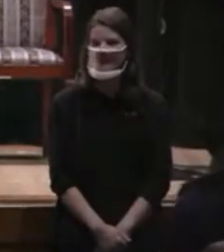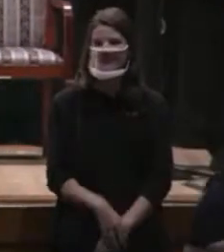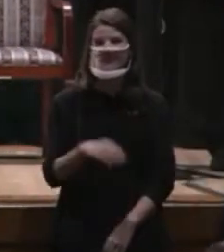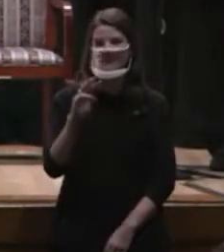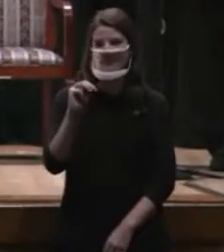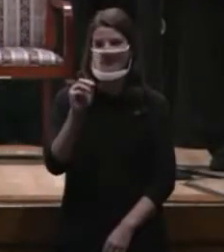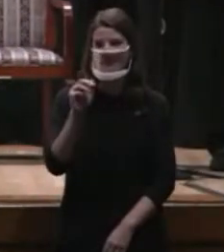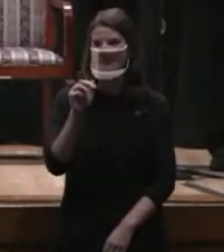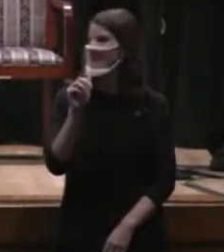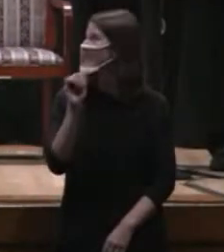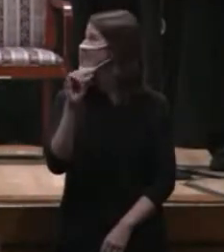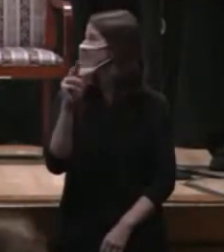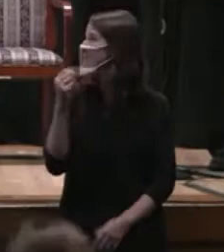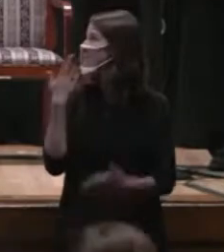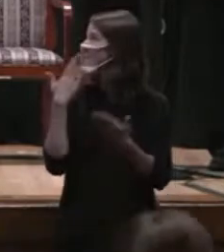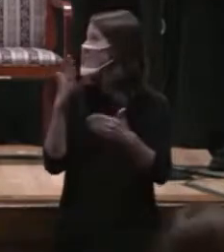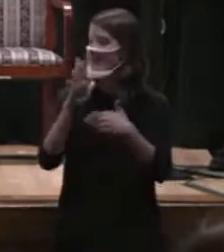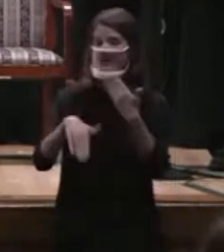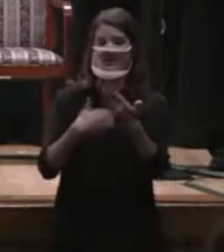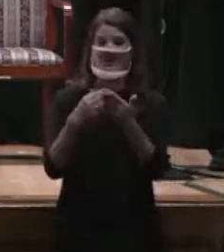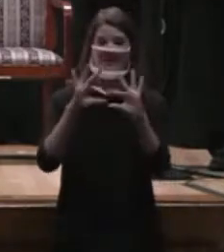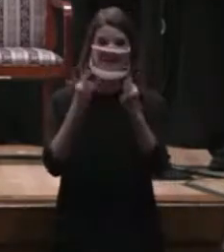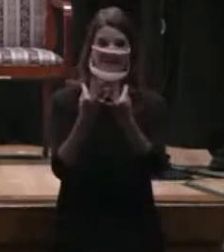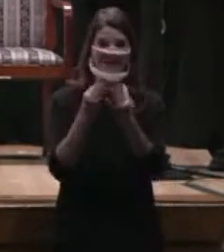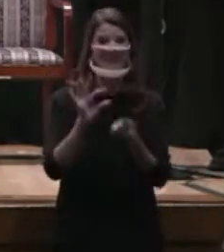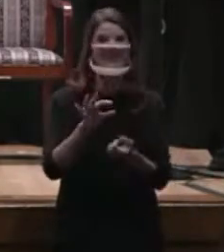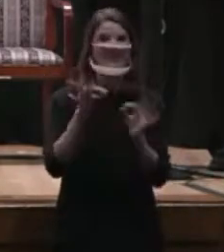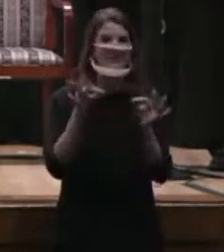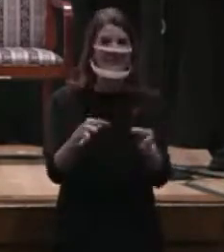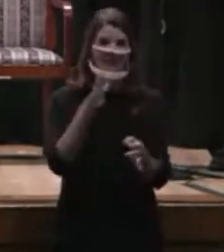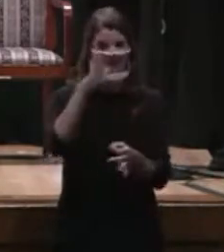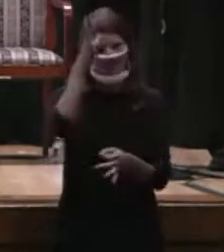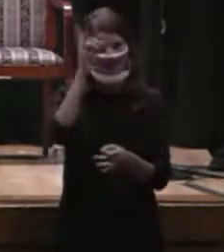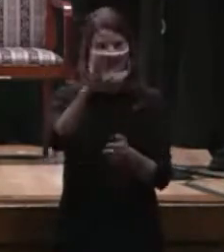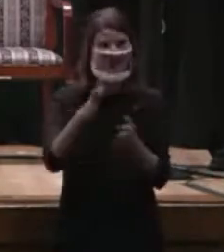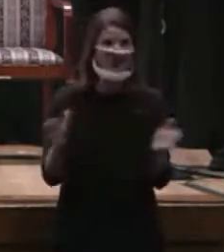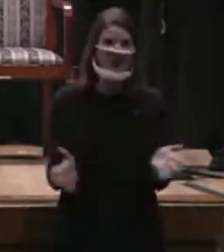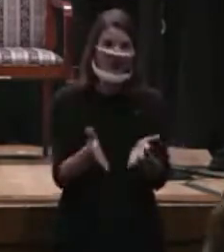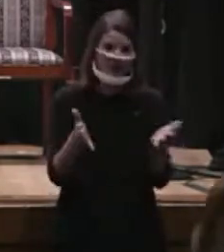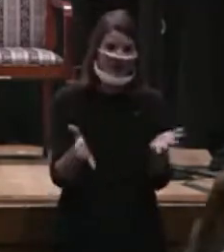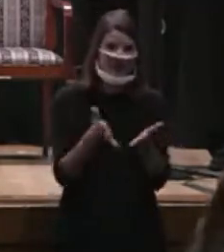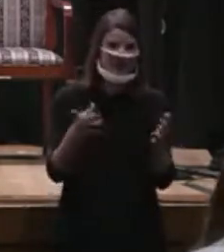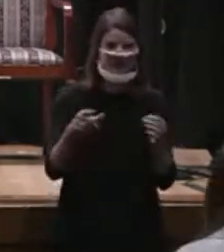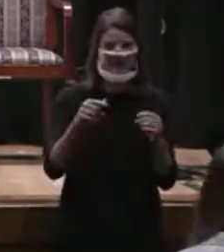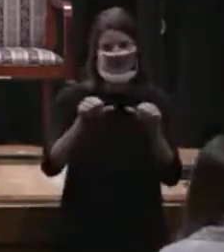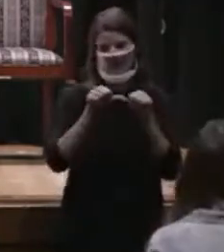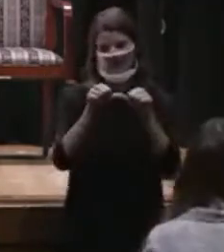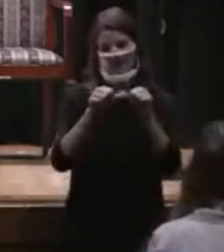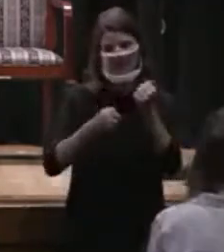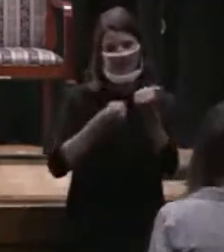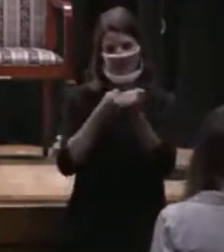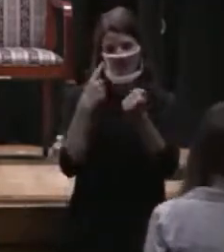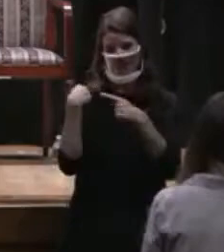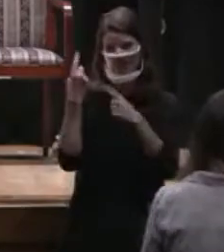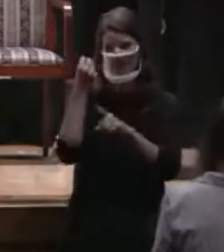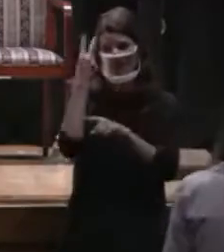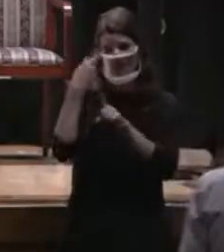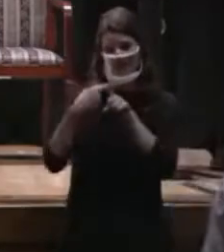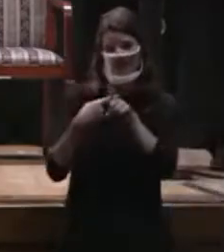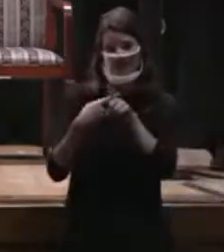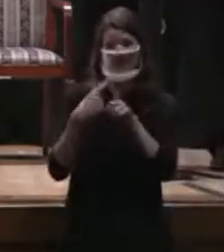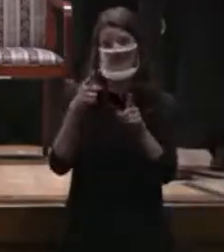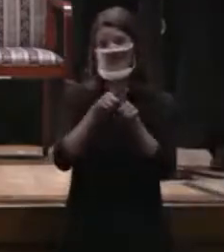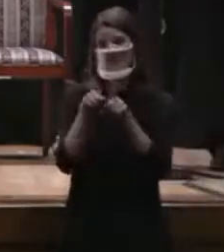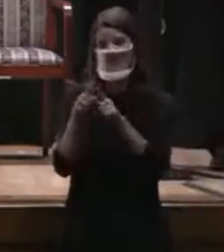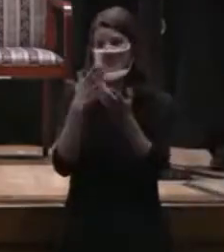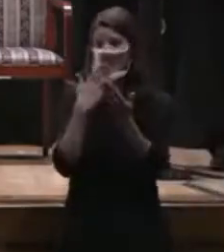Madison would like to thank her entire family, especially her parents, for their encouragement and tireless support over the past 12 months. She